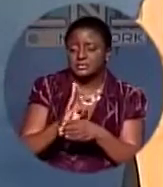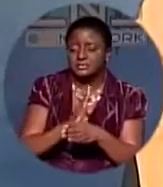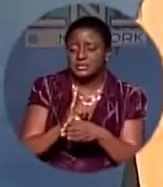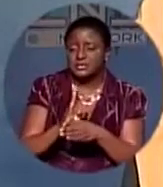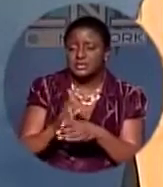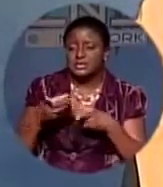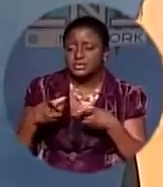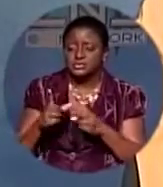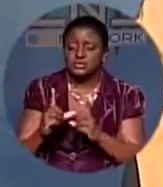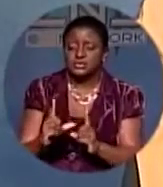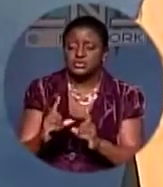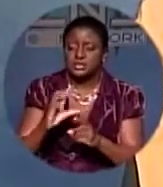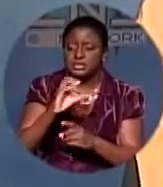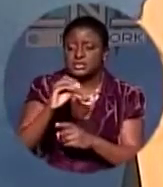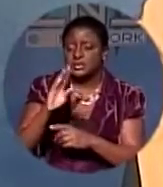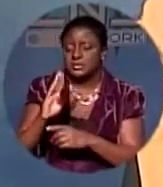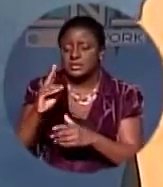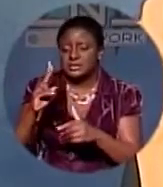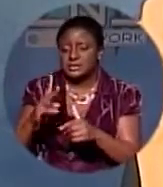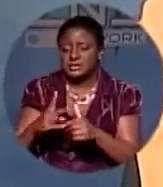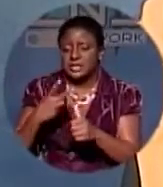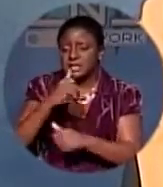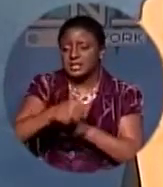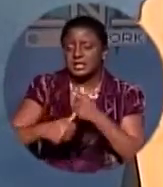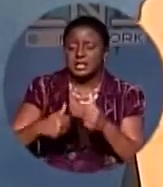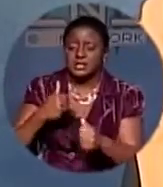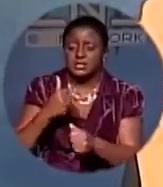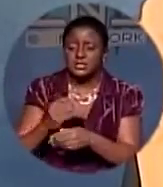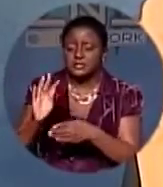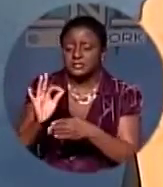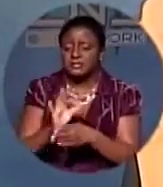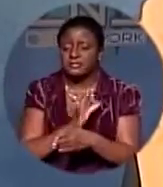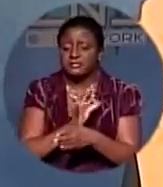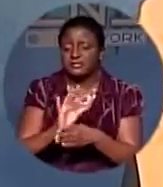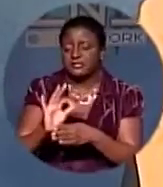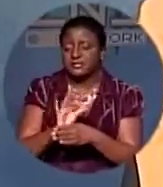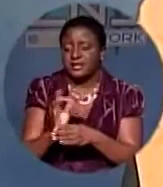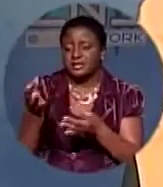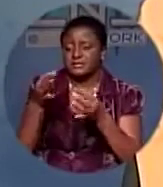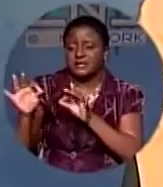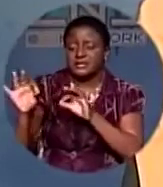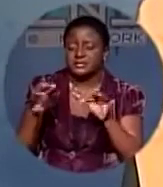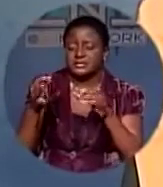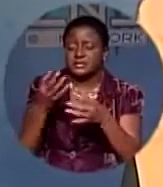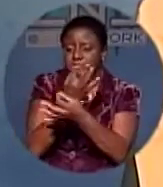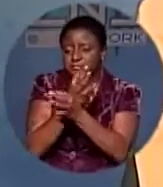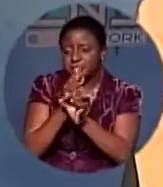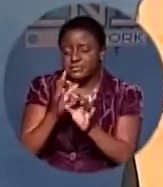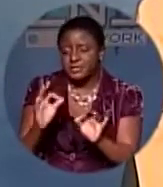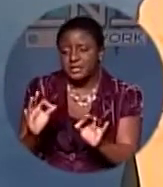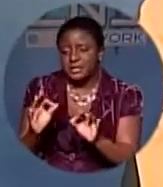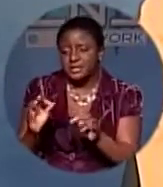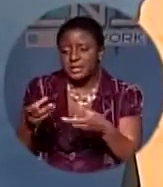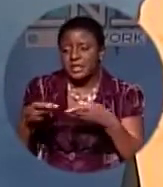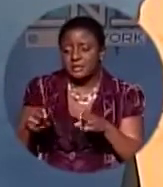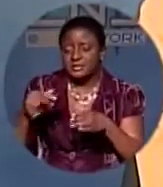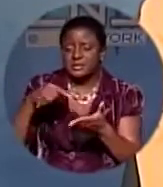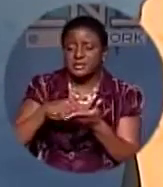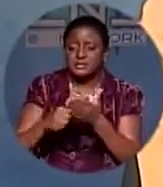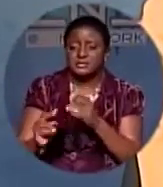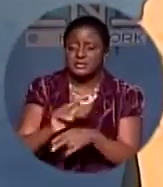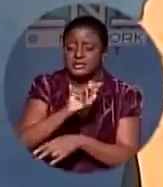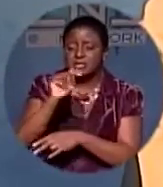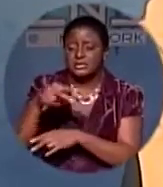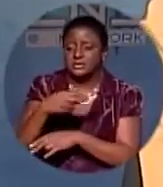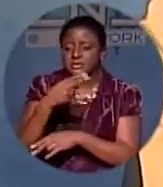COB's second annual film festival. The festival is free to the public and will take place this Thursday in the campus library. Showtime is at